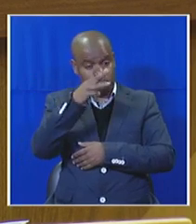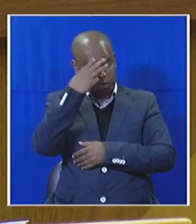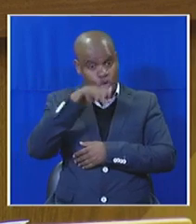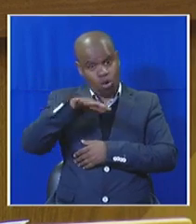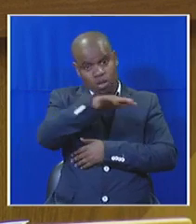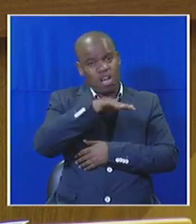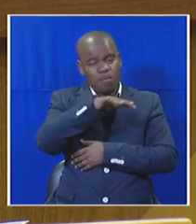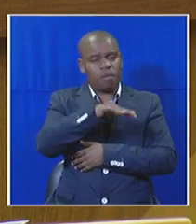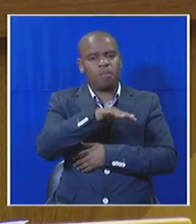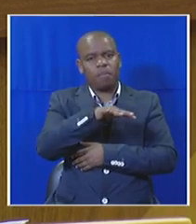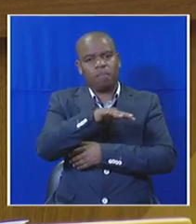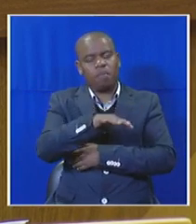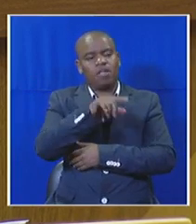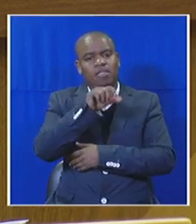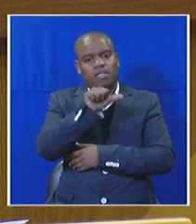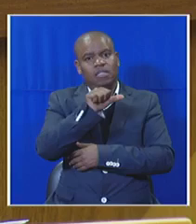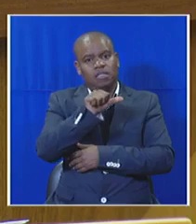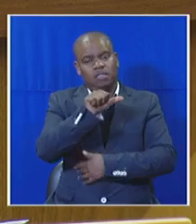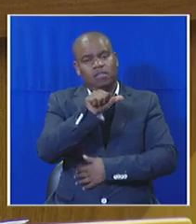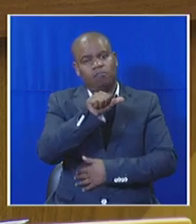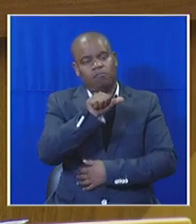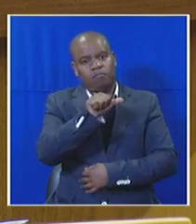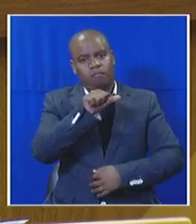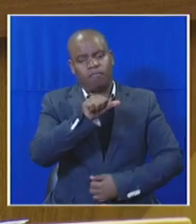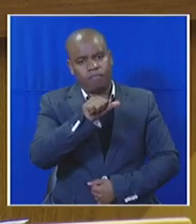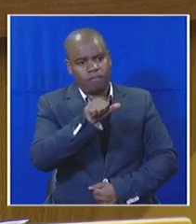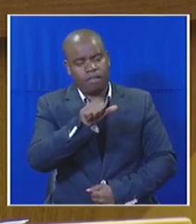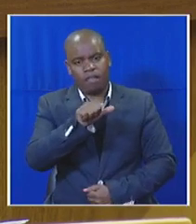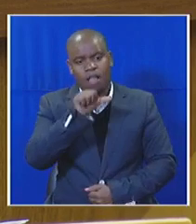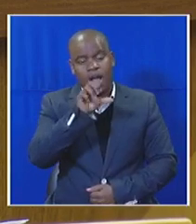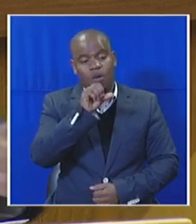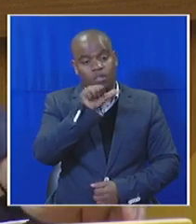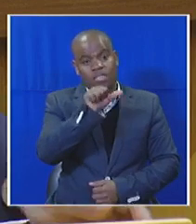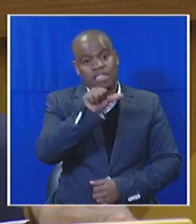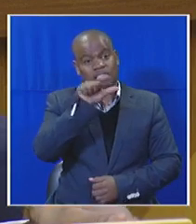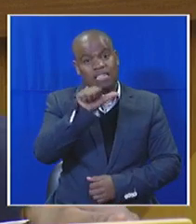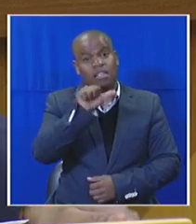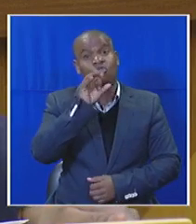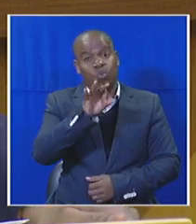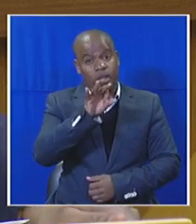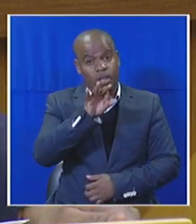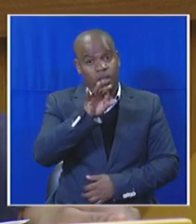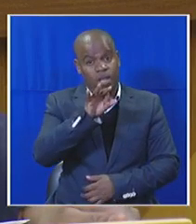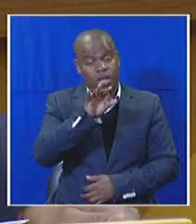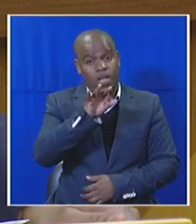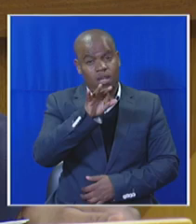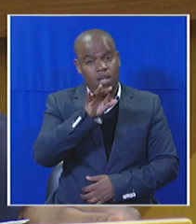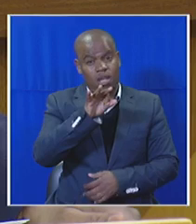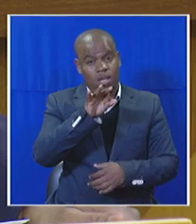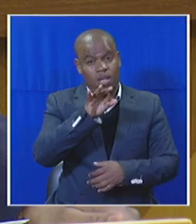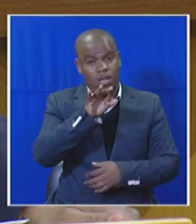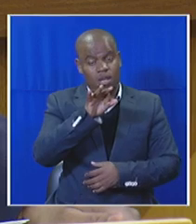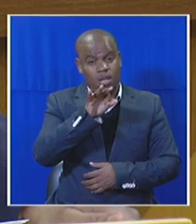673 free Wi-Fi locations that are spread